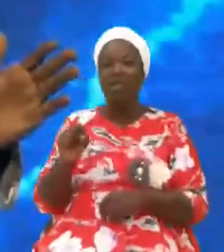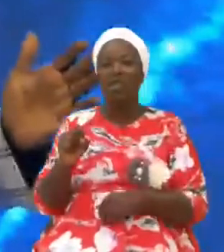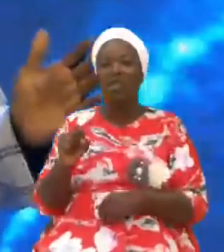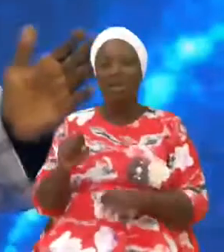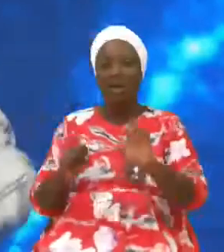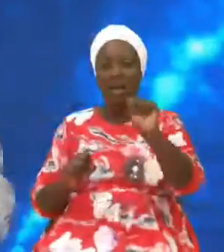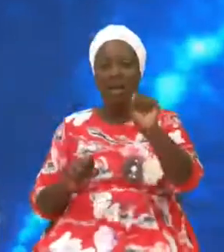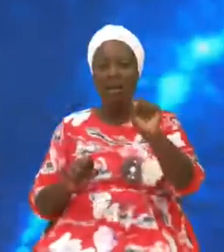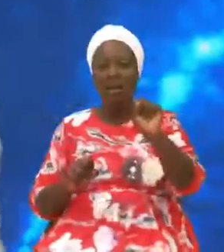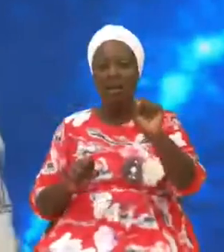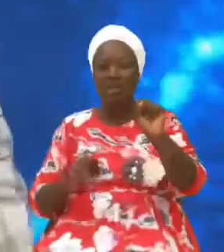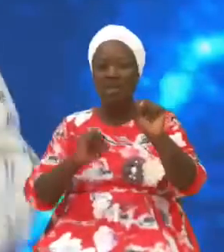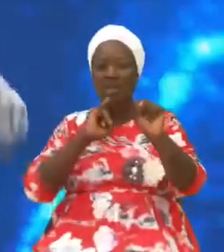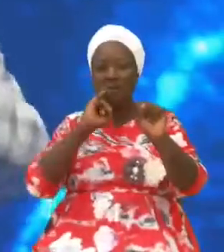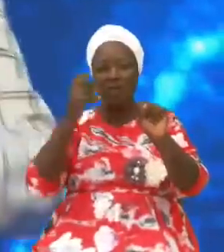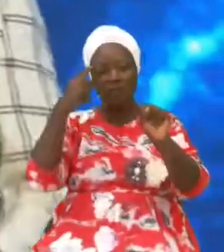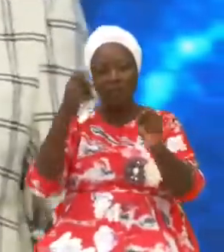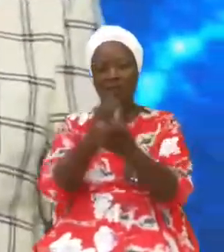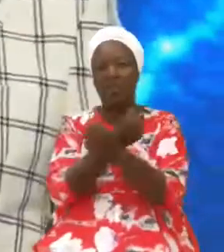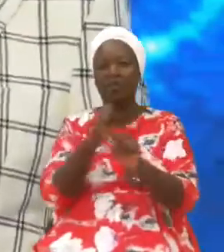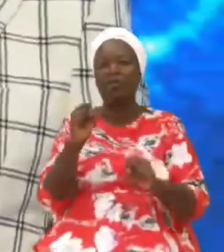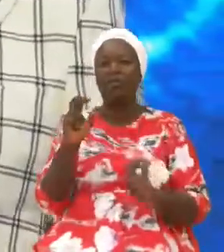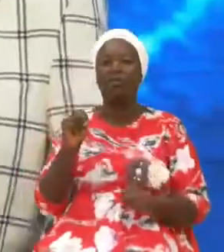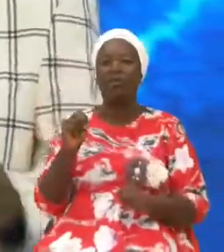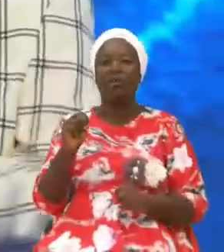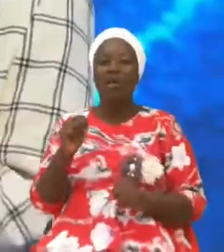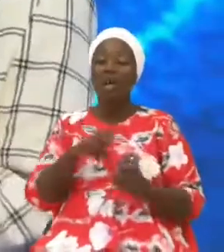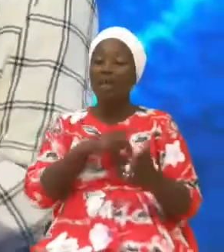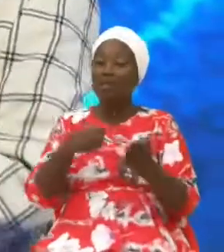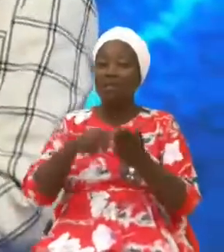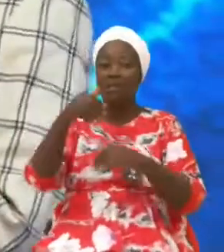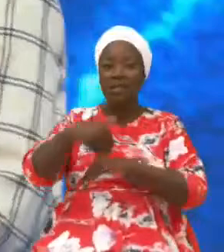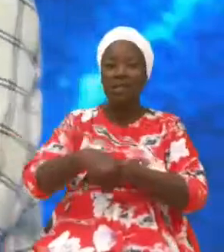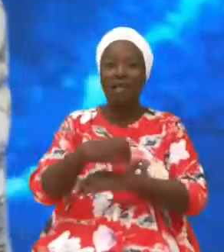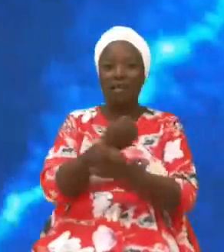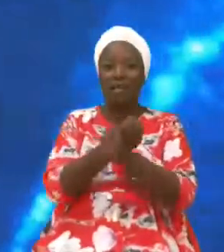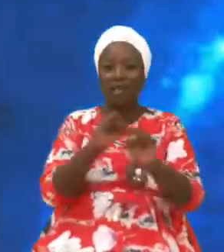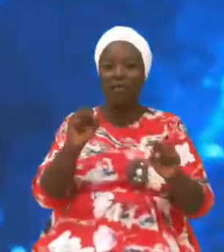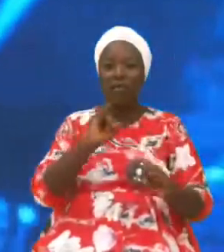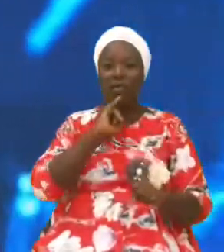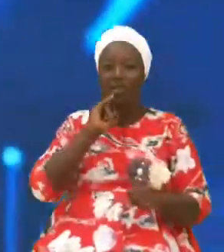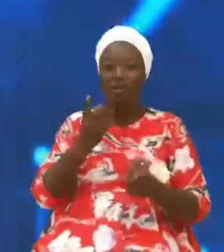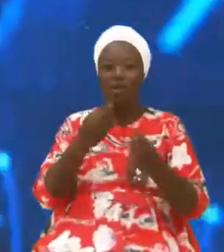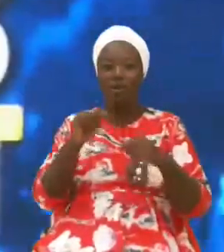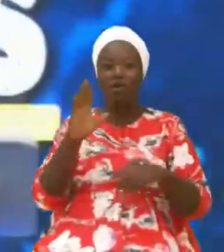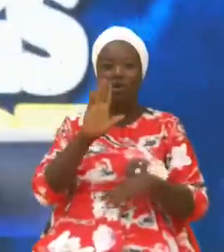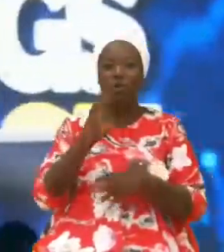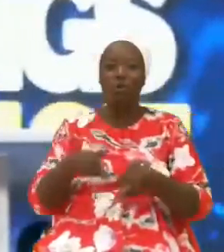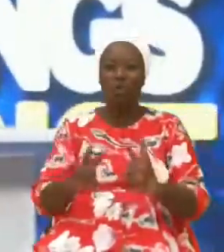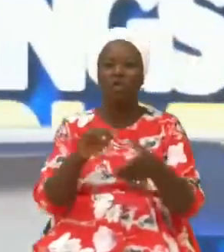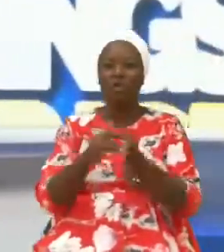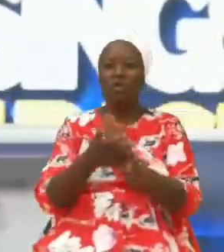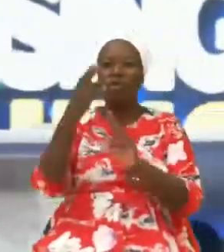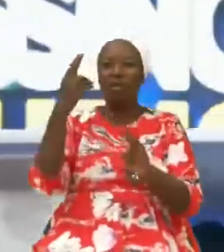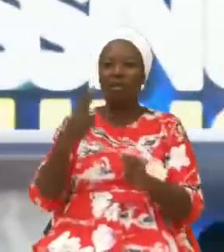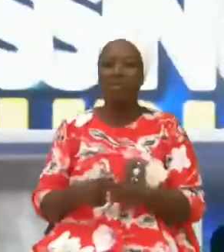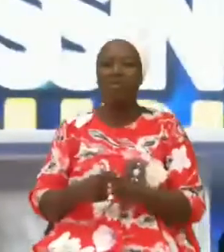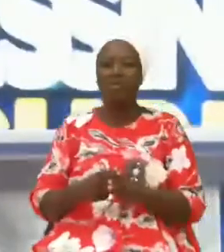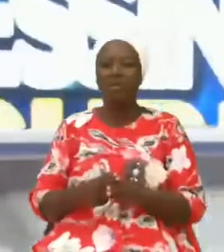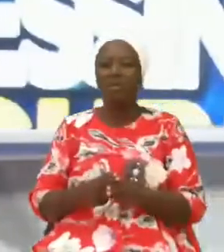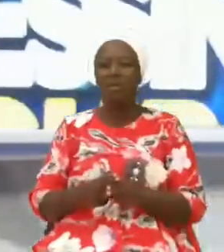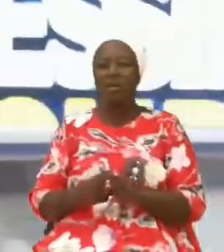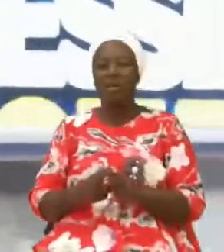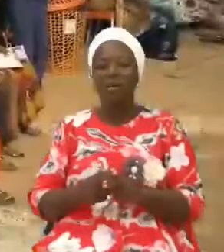of blessing, showers, S is for salvation. Tonight, salvation